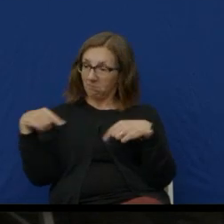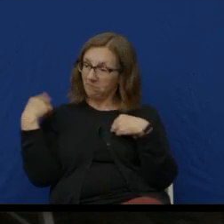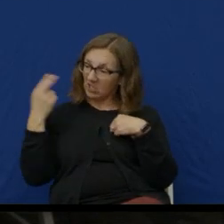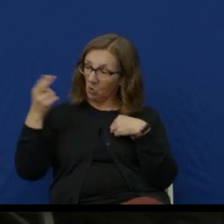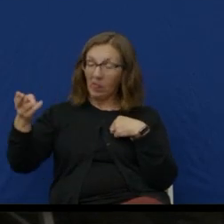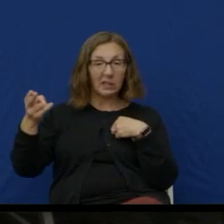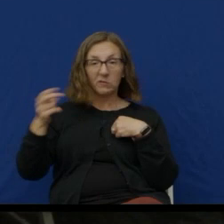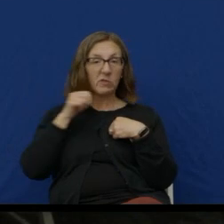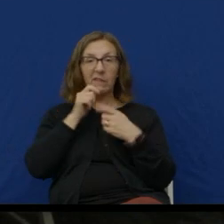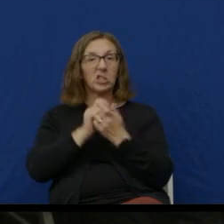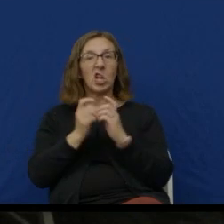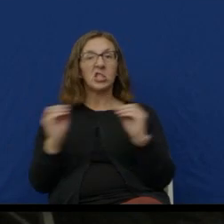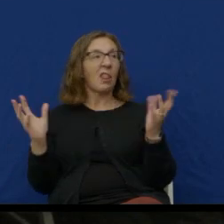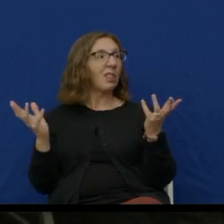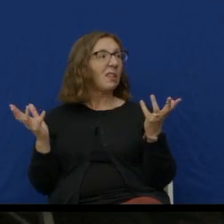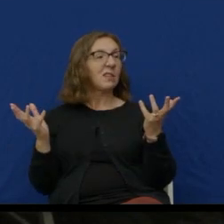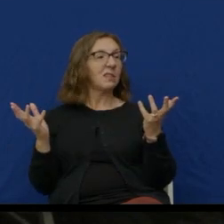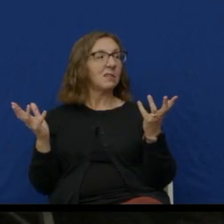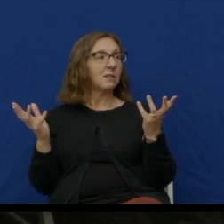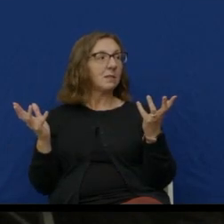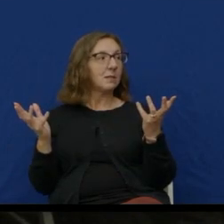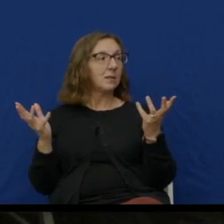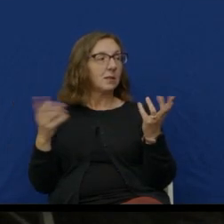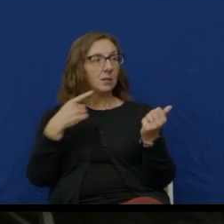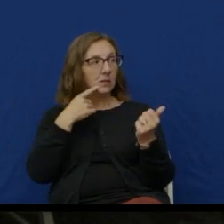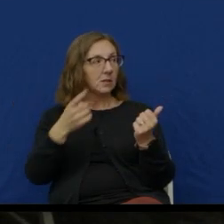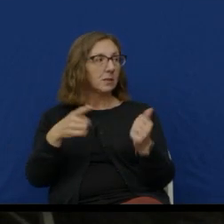So to just sit there and say that we